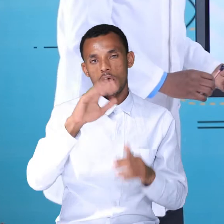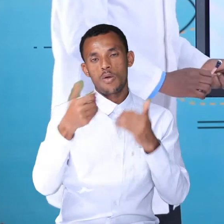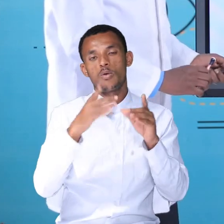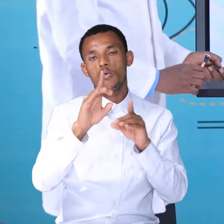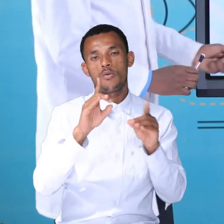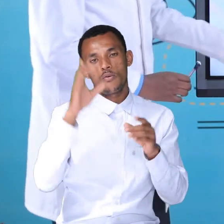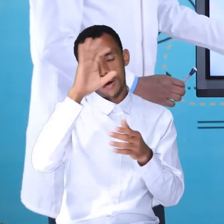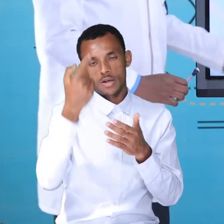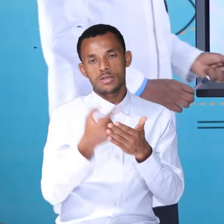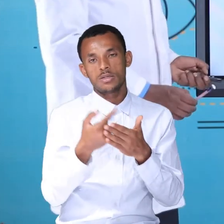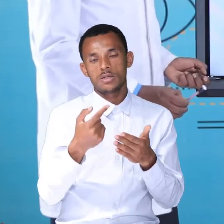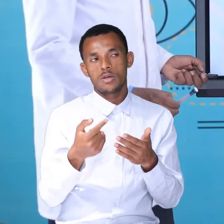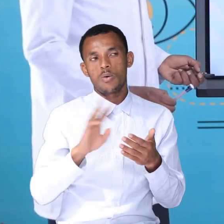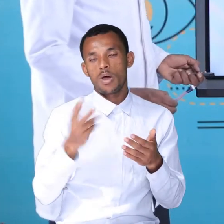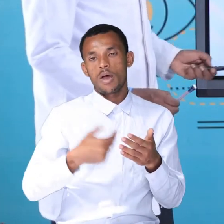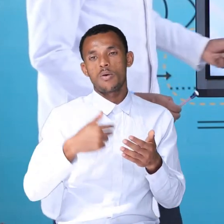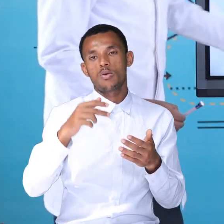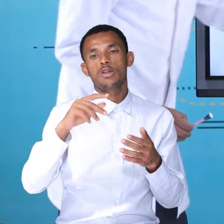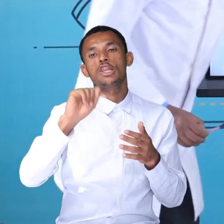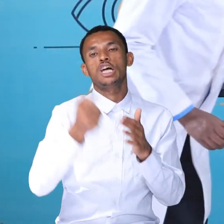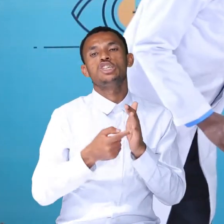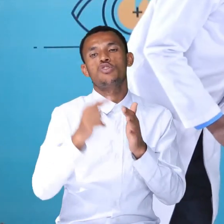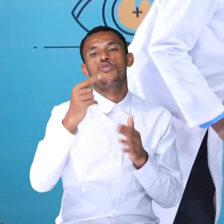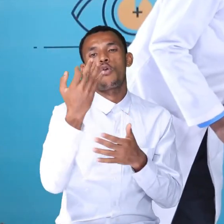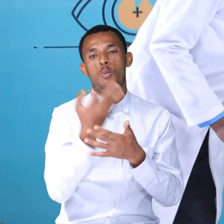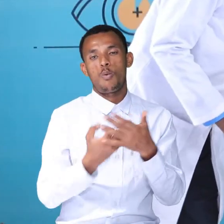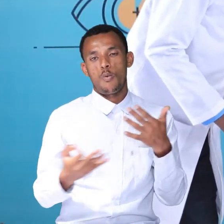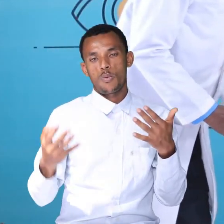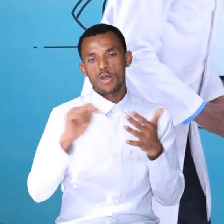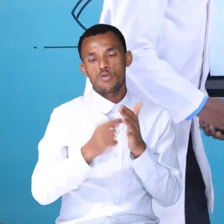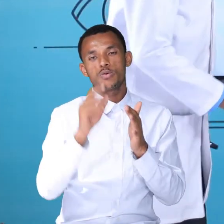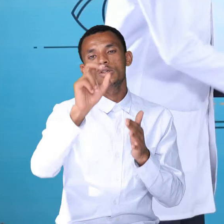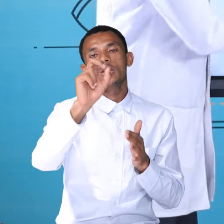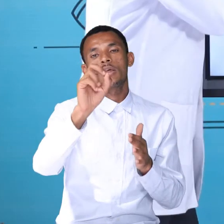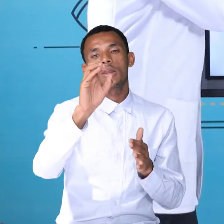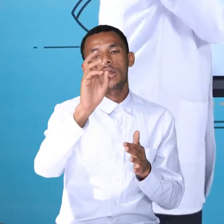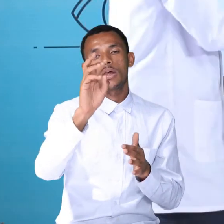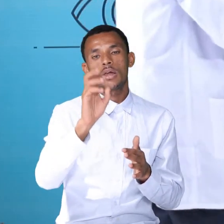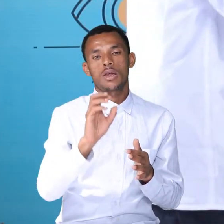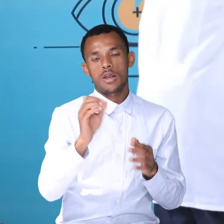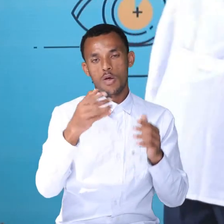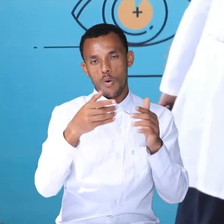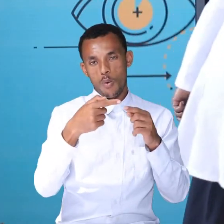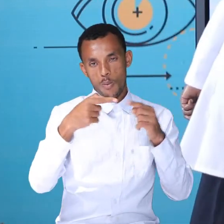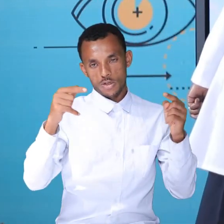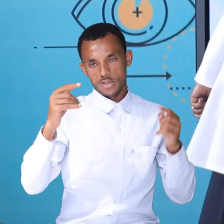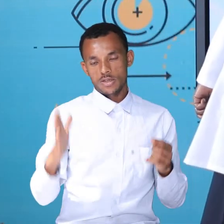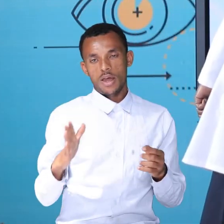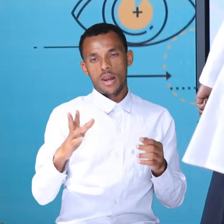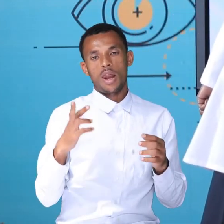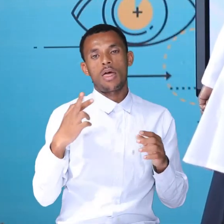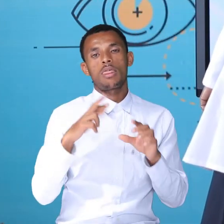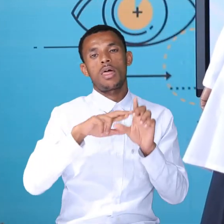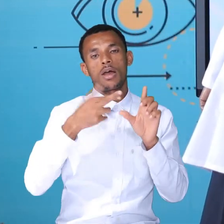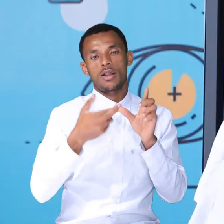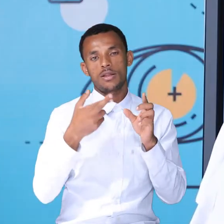And how do you find this one? When I say we have to use tangent formula. Tangent of 30 degree, what is that? Opposite side, since